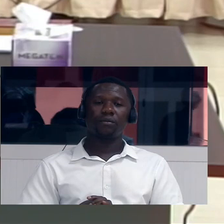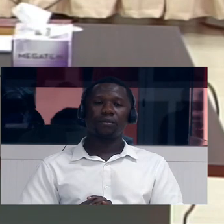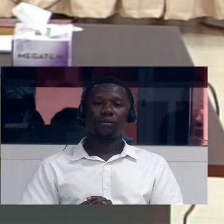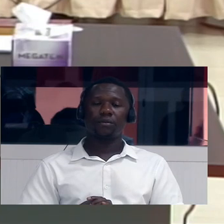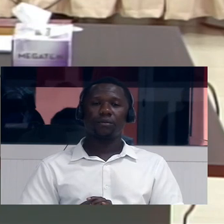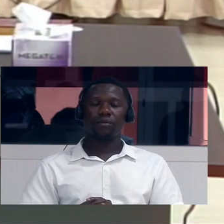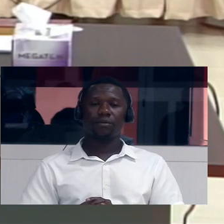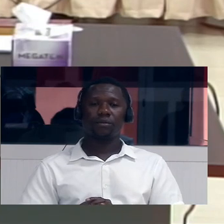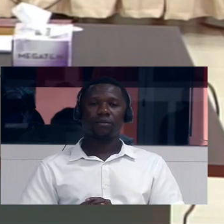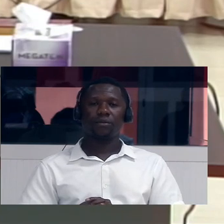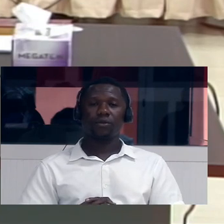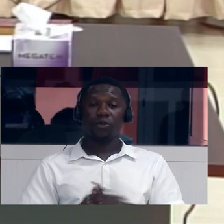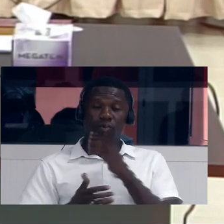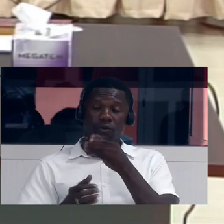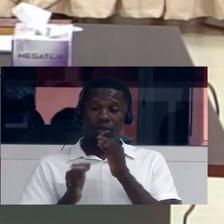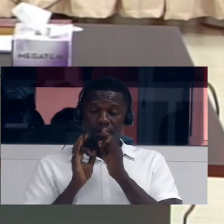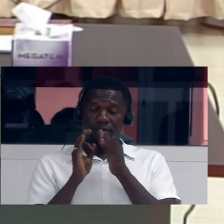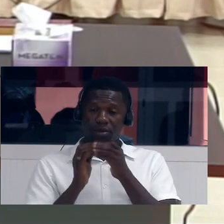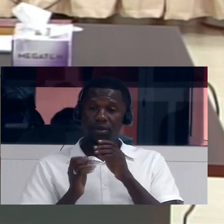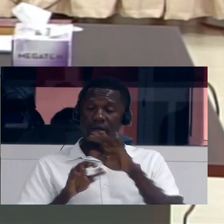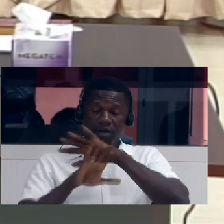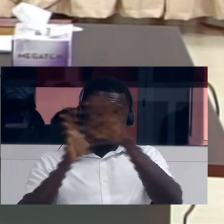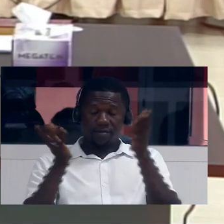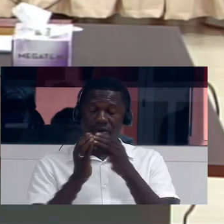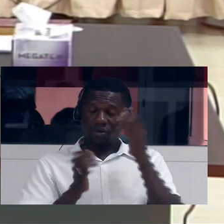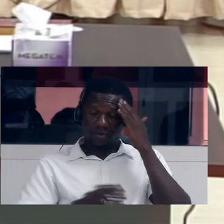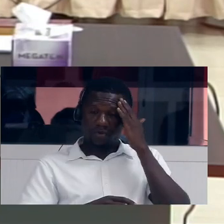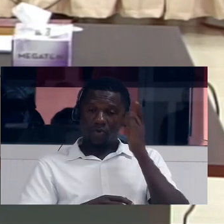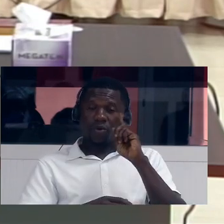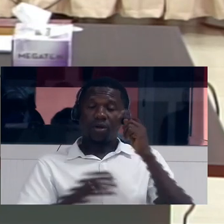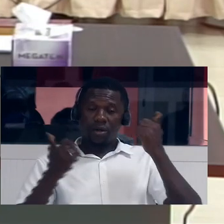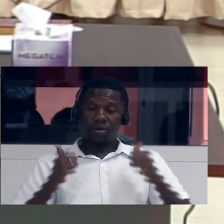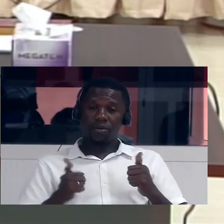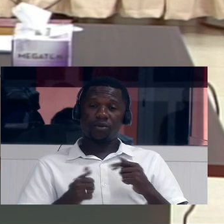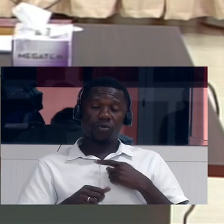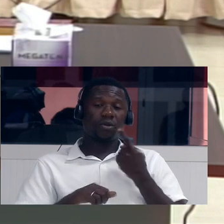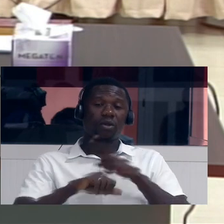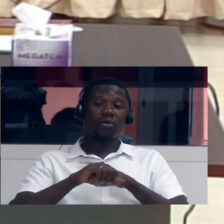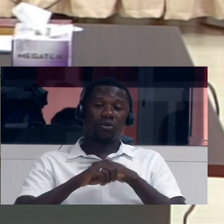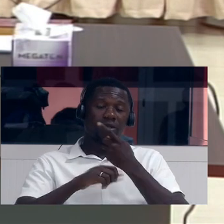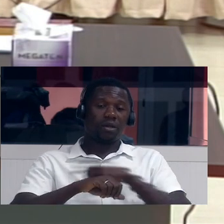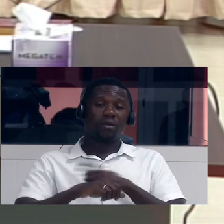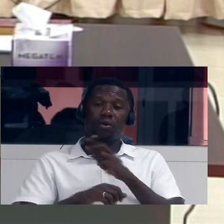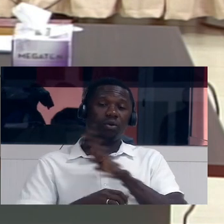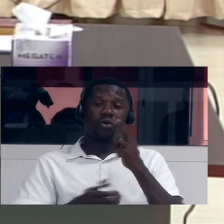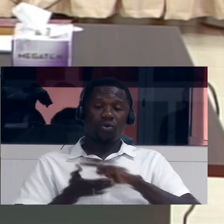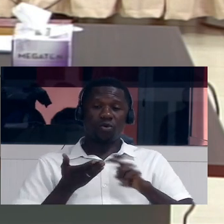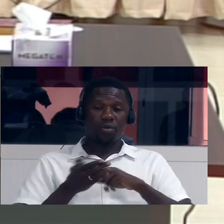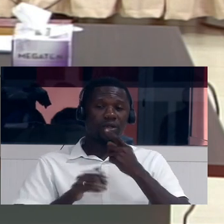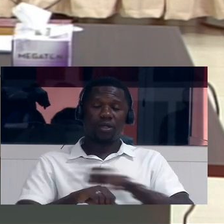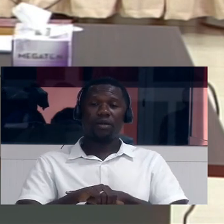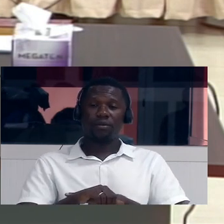You said, okay, you did mention that everybody knows what happened during those periods. They were not normal times.